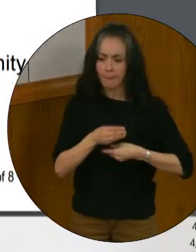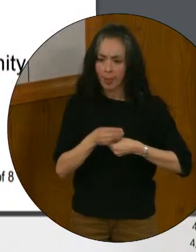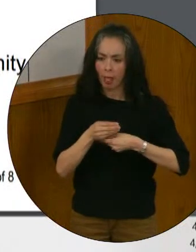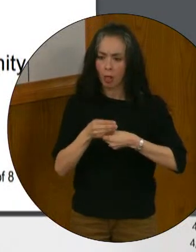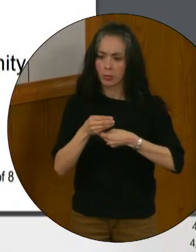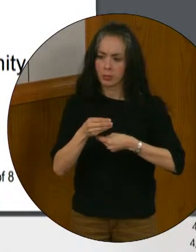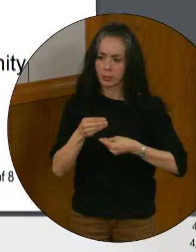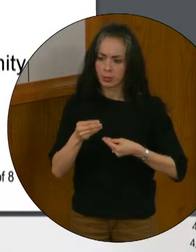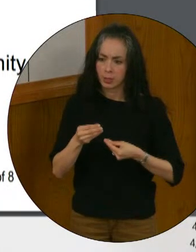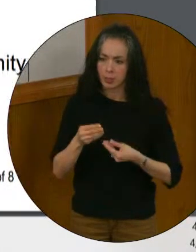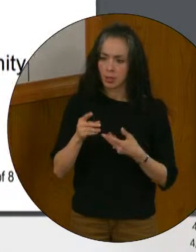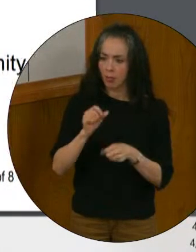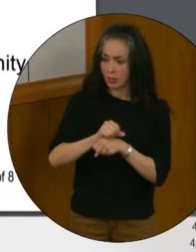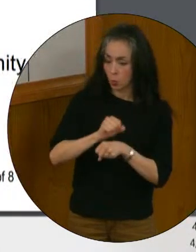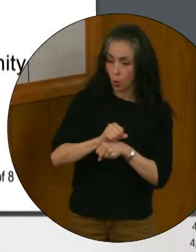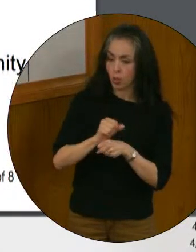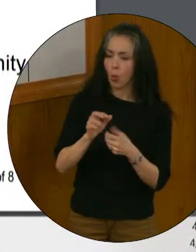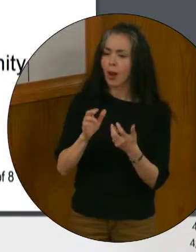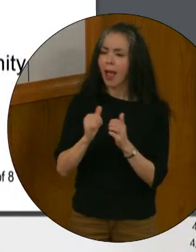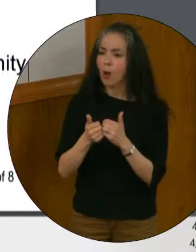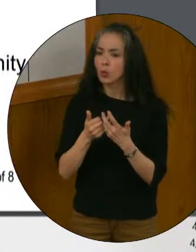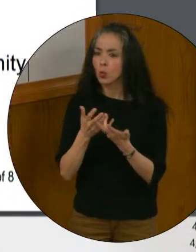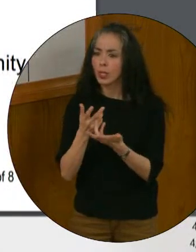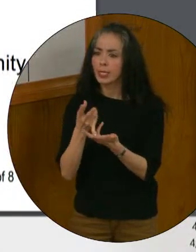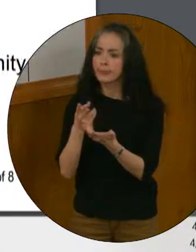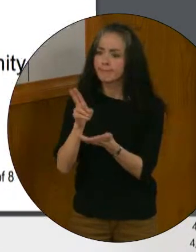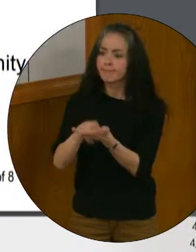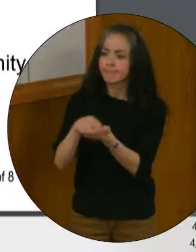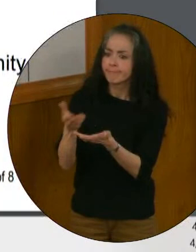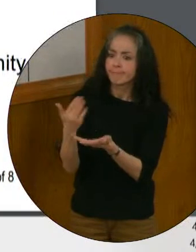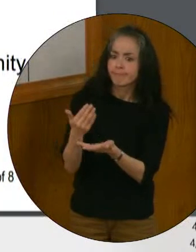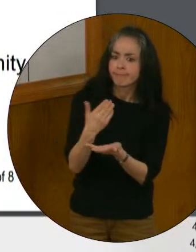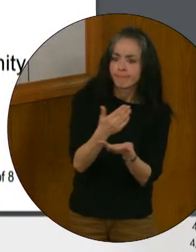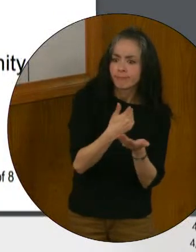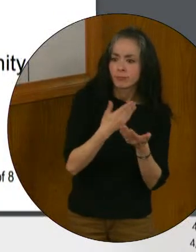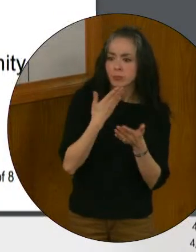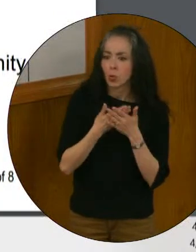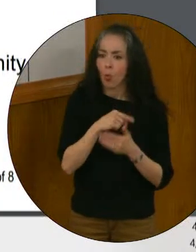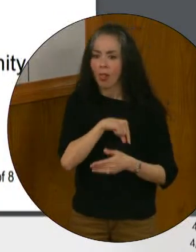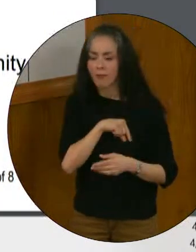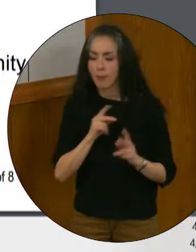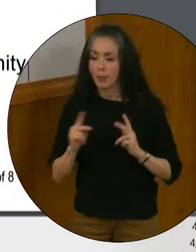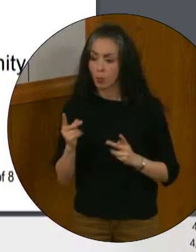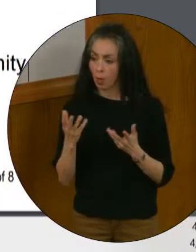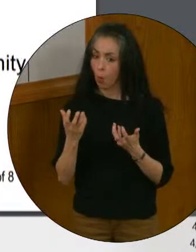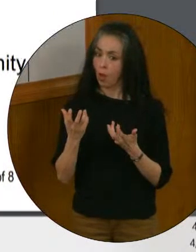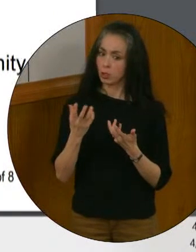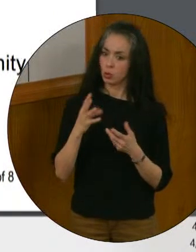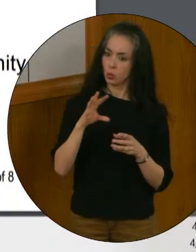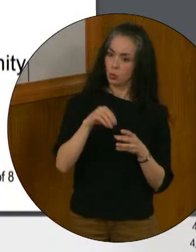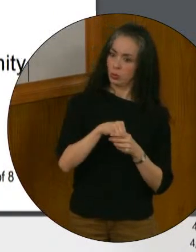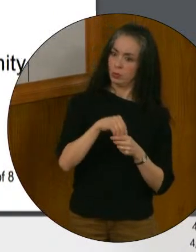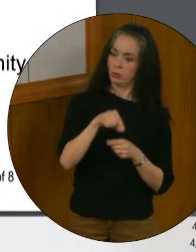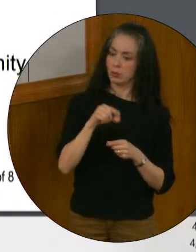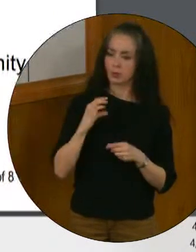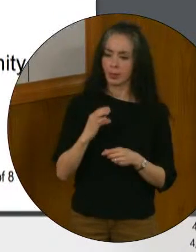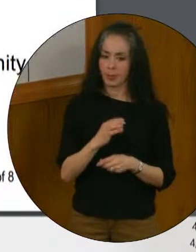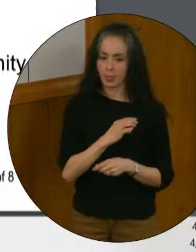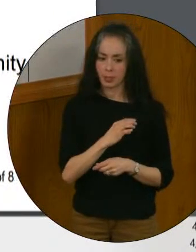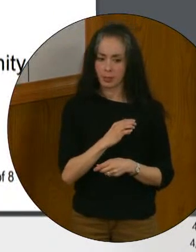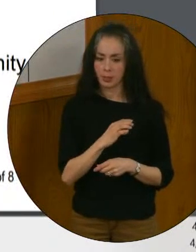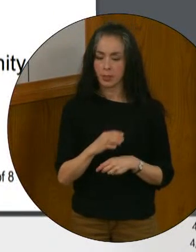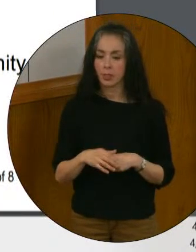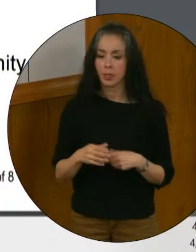not, how do we attract well-qualified people who want to serve on these committees, right? Is